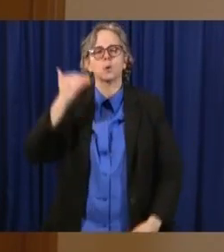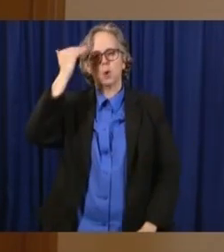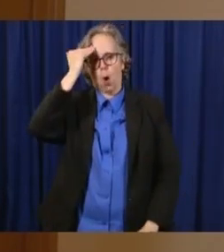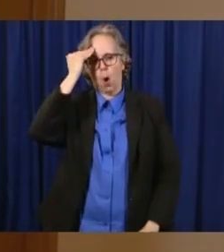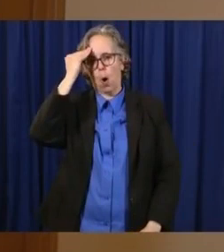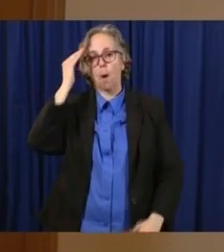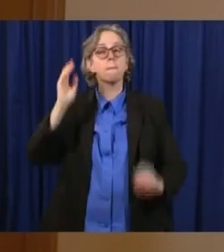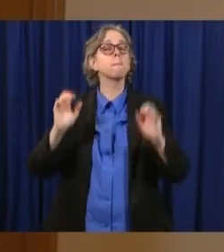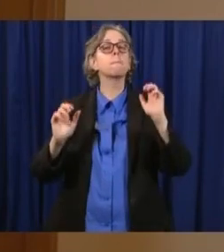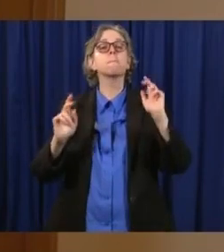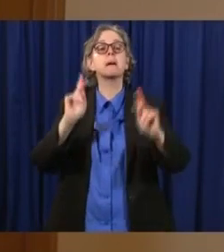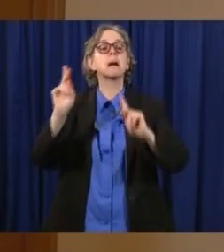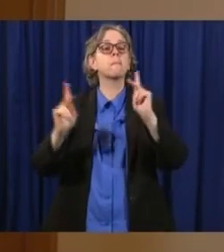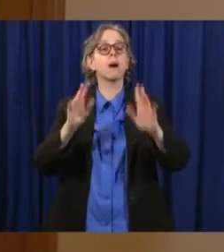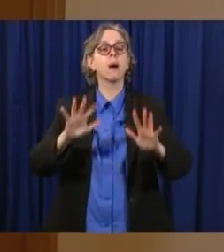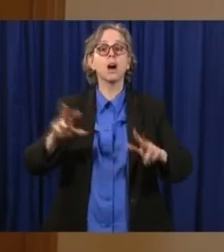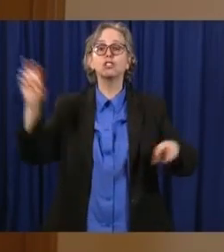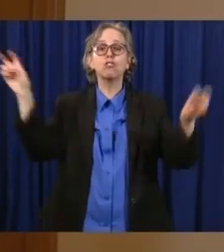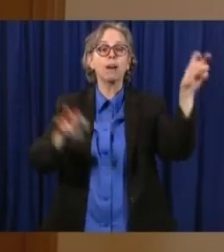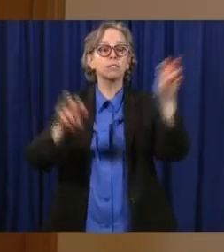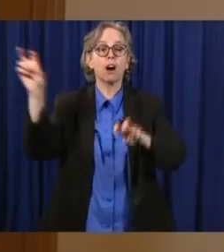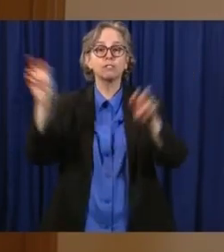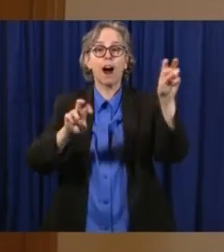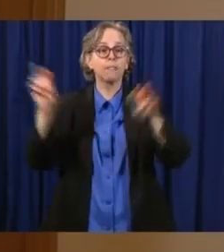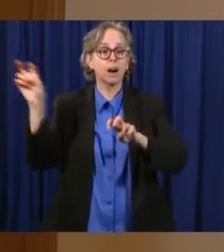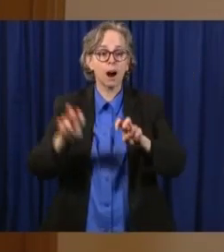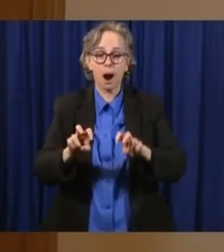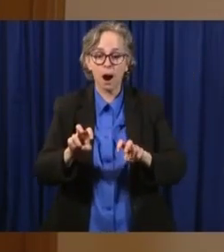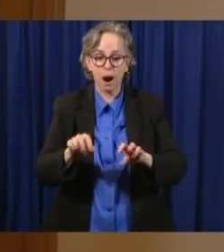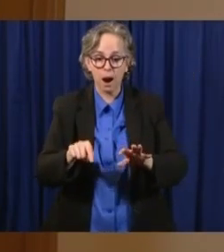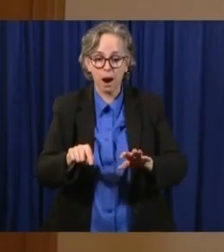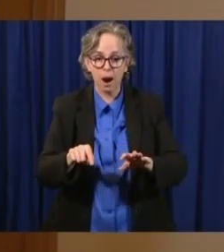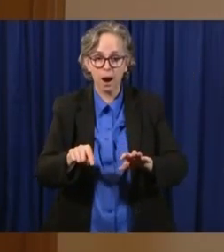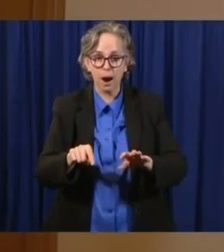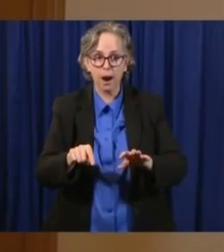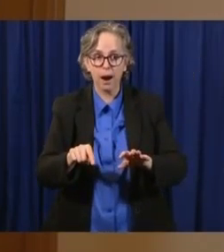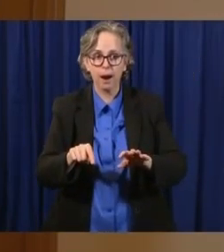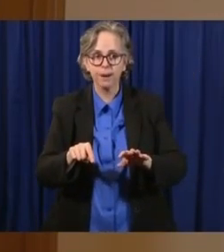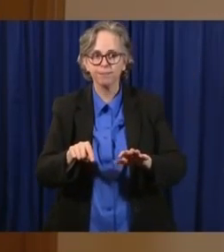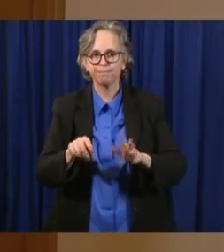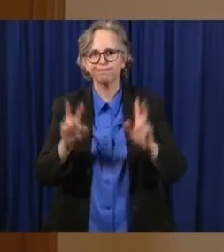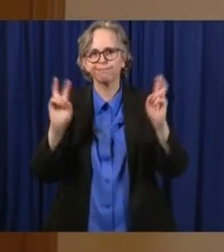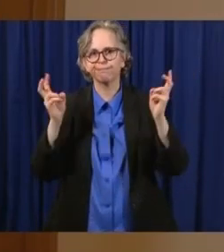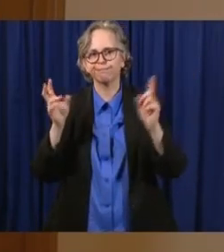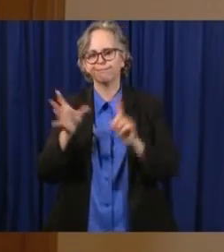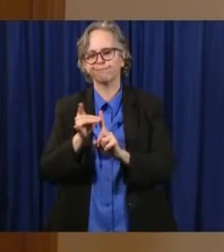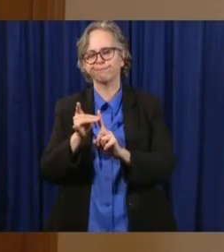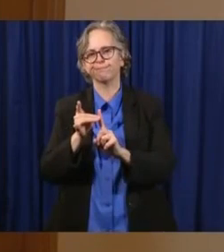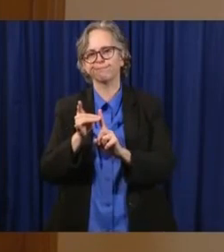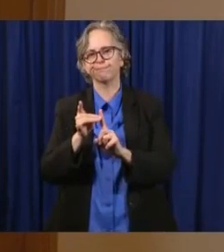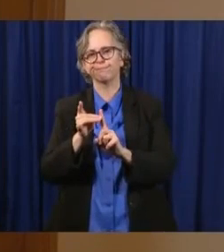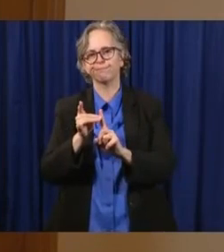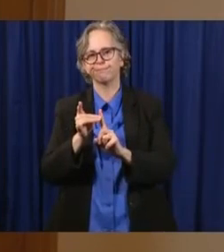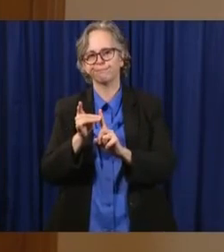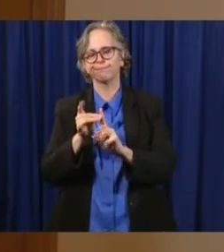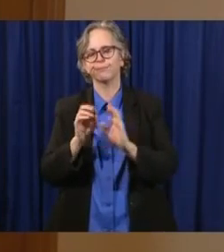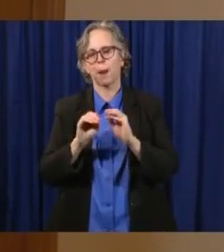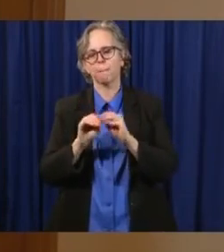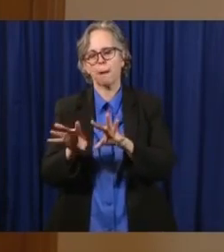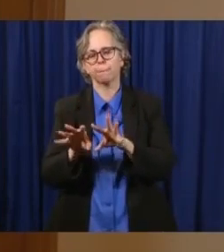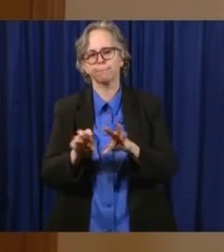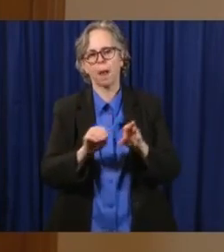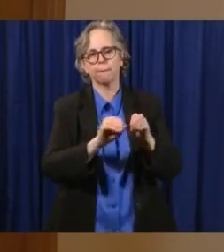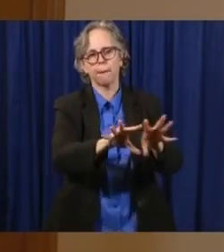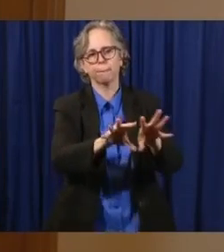people came back from places that were endemic with the virus and brought it back all over this country, and it was seeding in